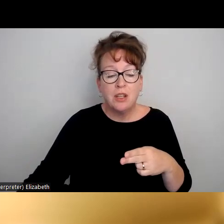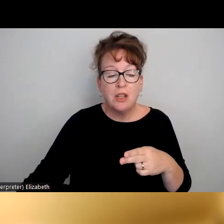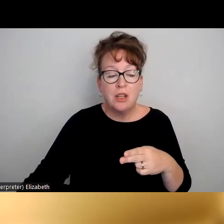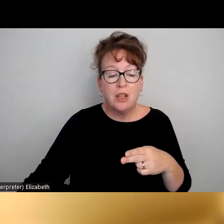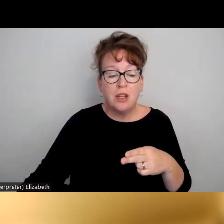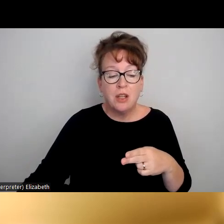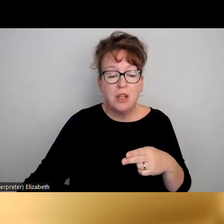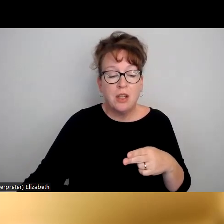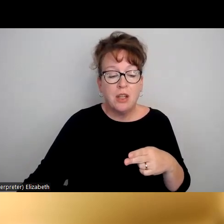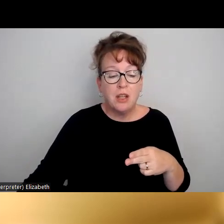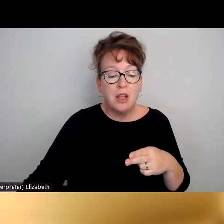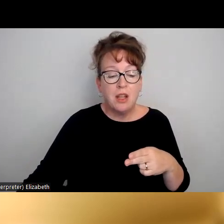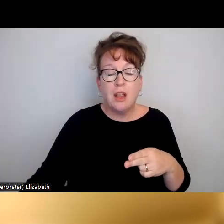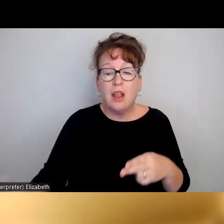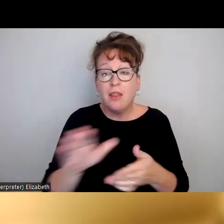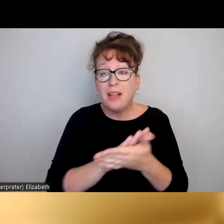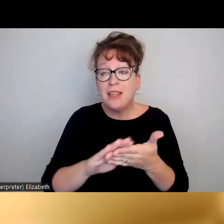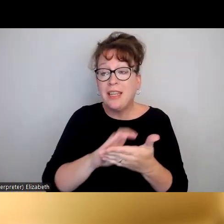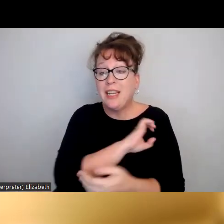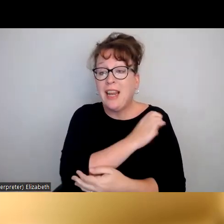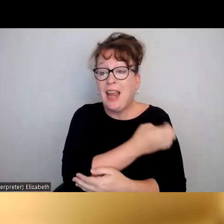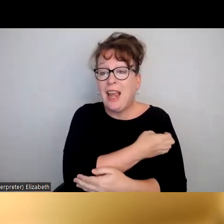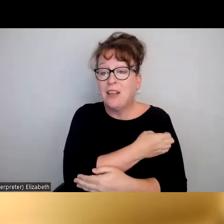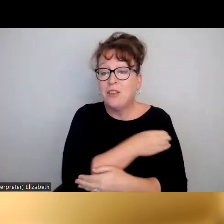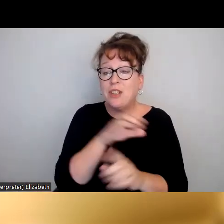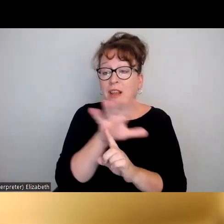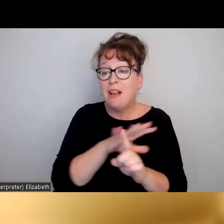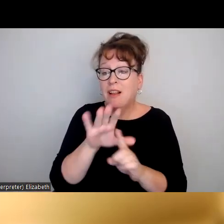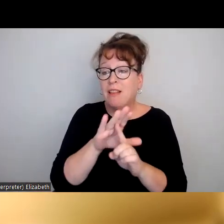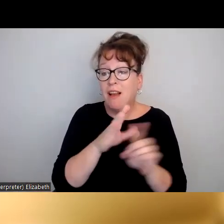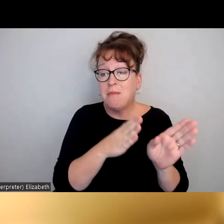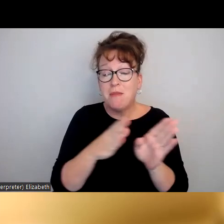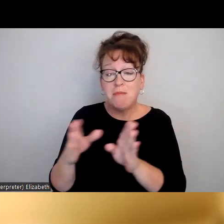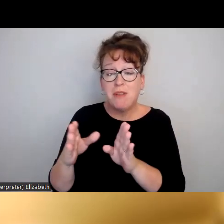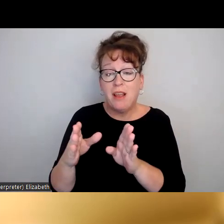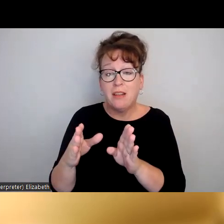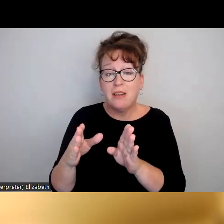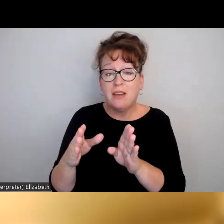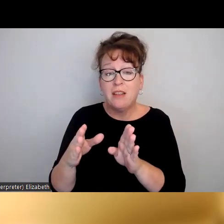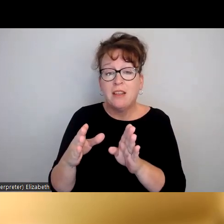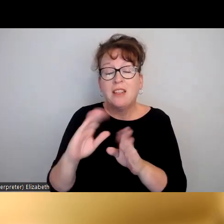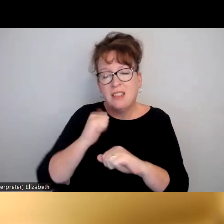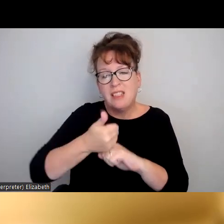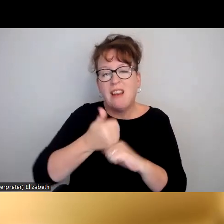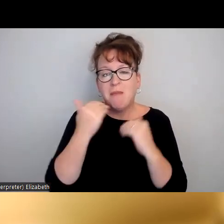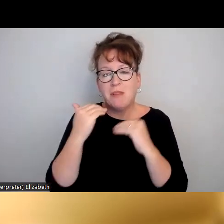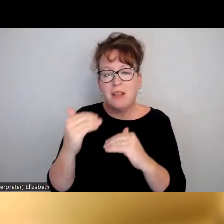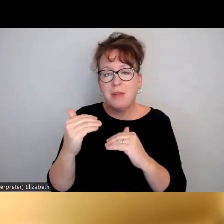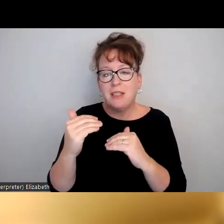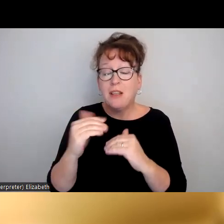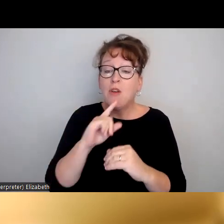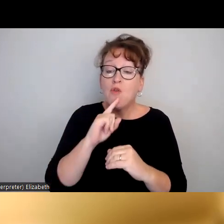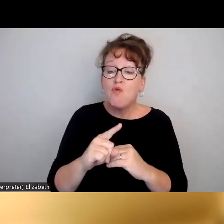Climate Plan really articulated some greenhouse gas sector limits. Basically, the Commonwealth has